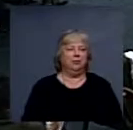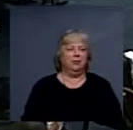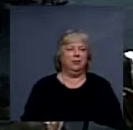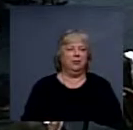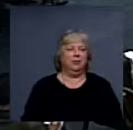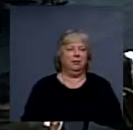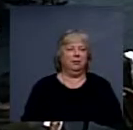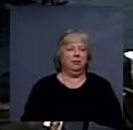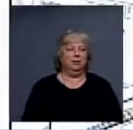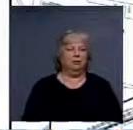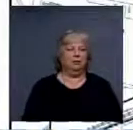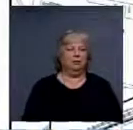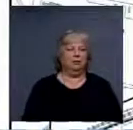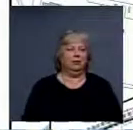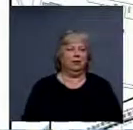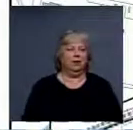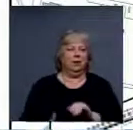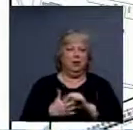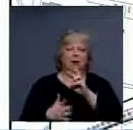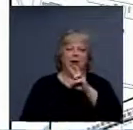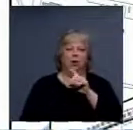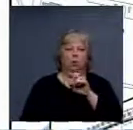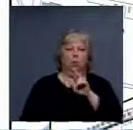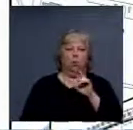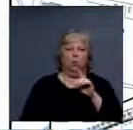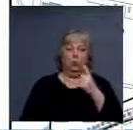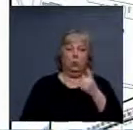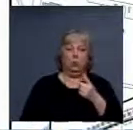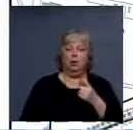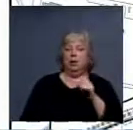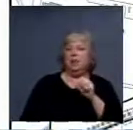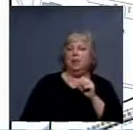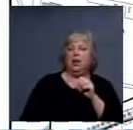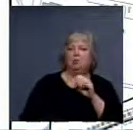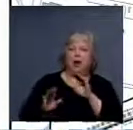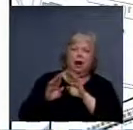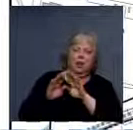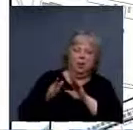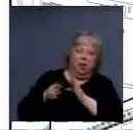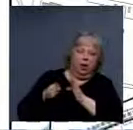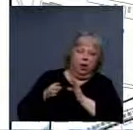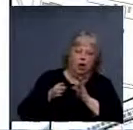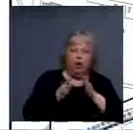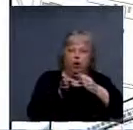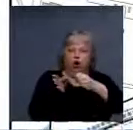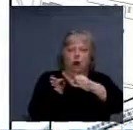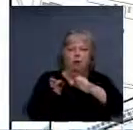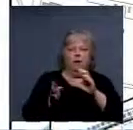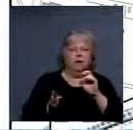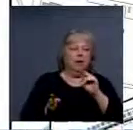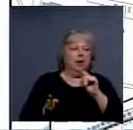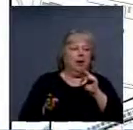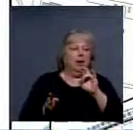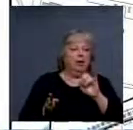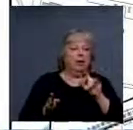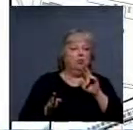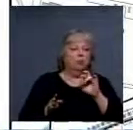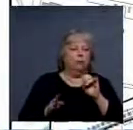I believe this says Ward 1. Yeah, this is right in the curve of Cantrell Road